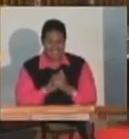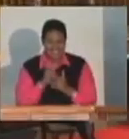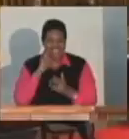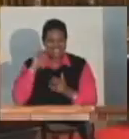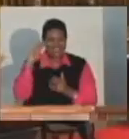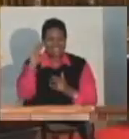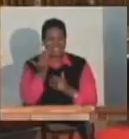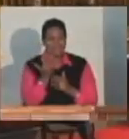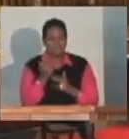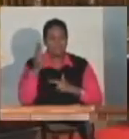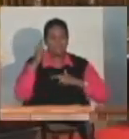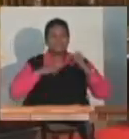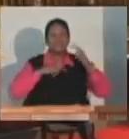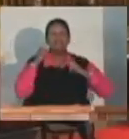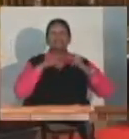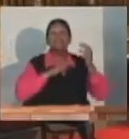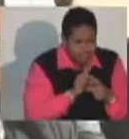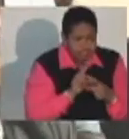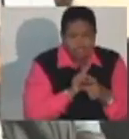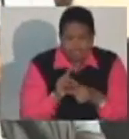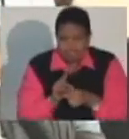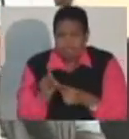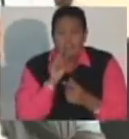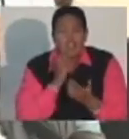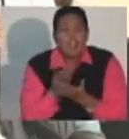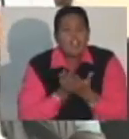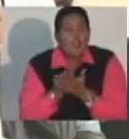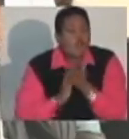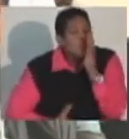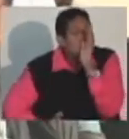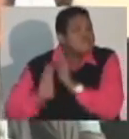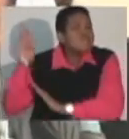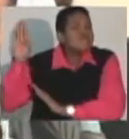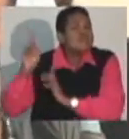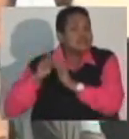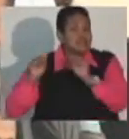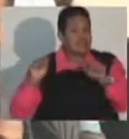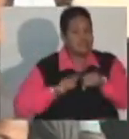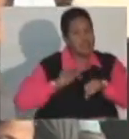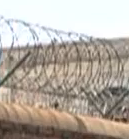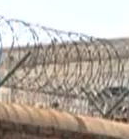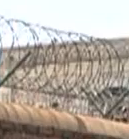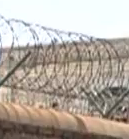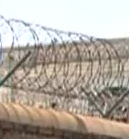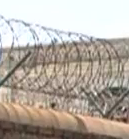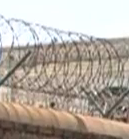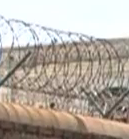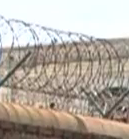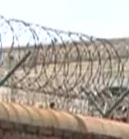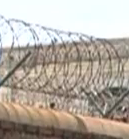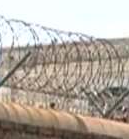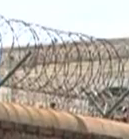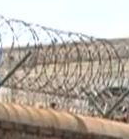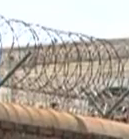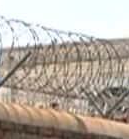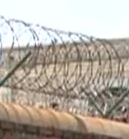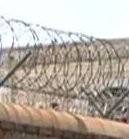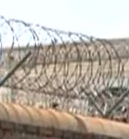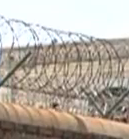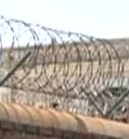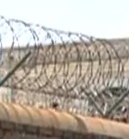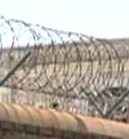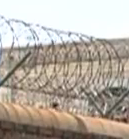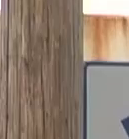The security minister ridiculed the JLP for what he describes as their hypocritical stance on the issue. Mr. Bunting says, for over